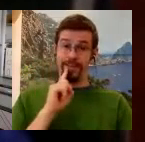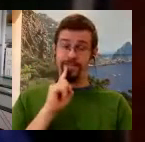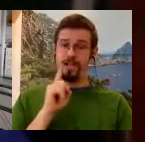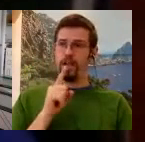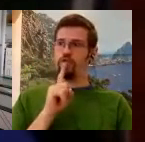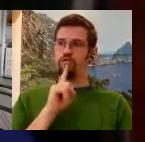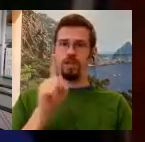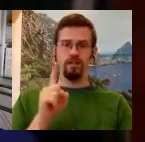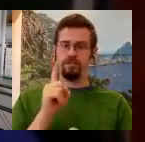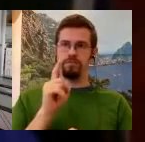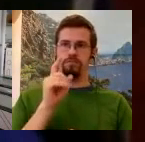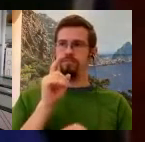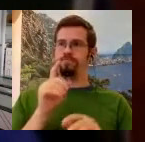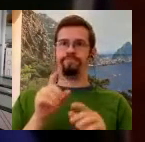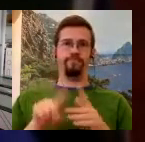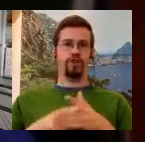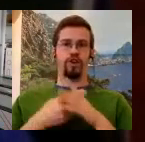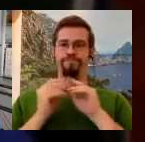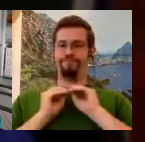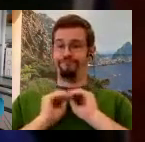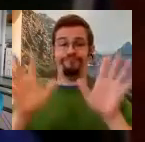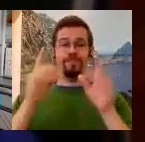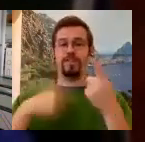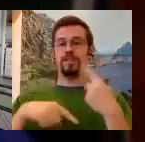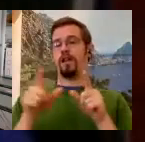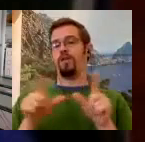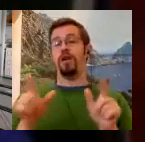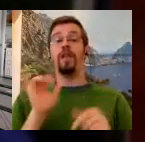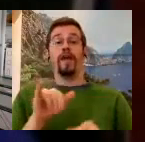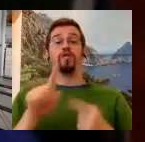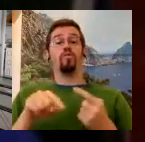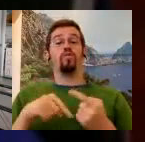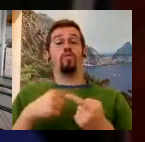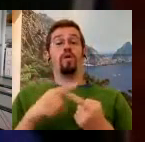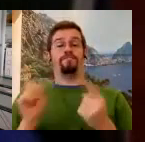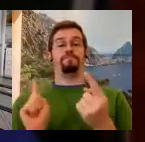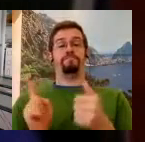language. And that's where I met my first deaf friends from.